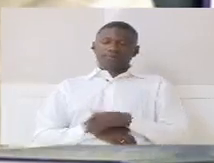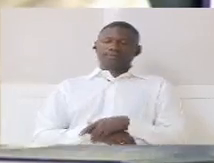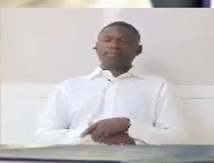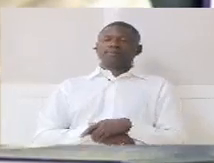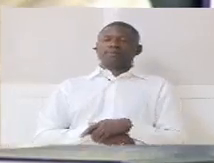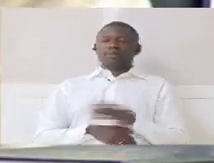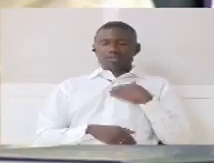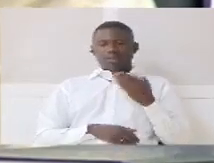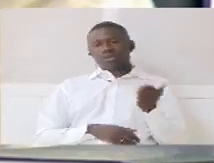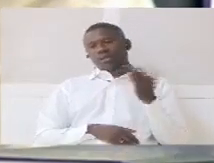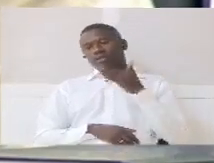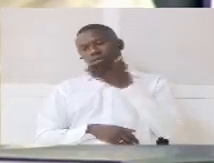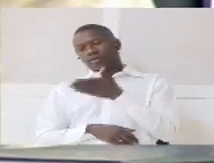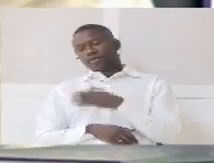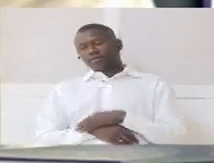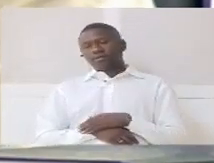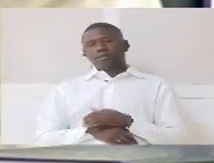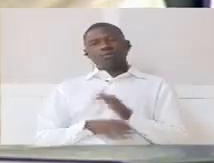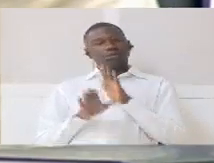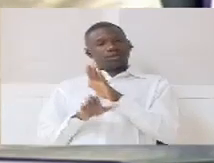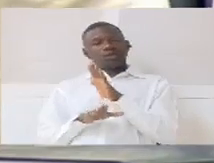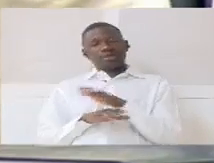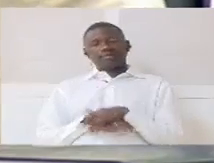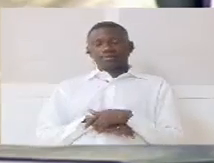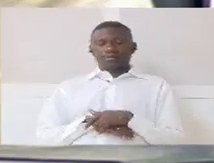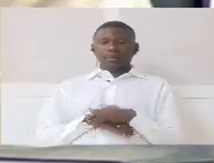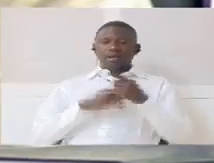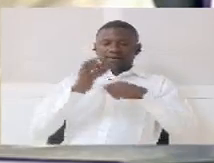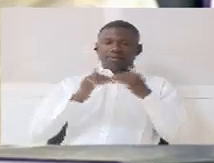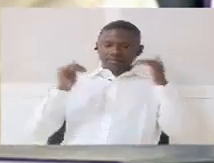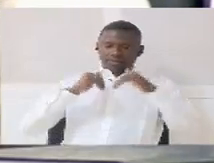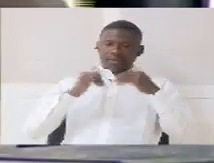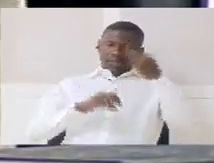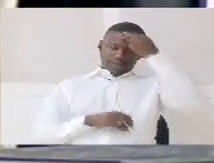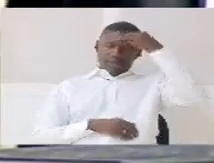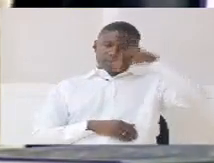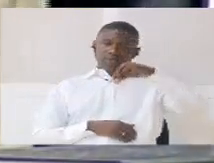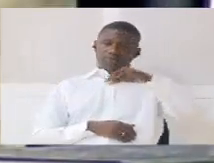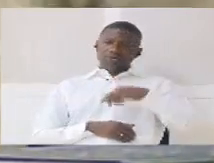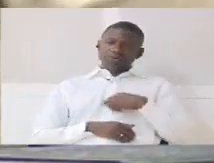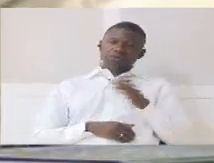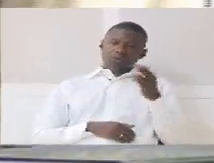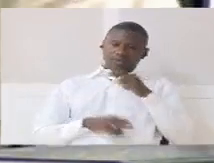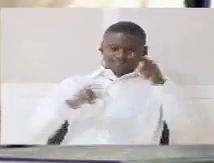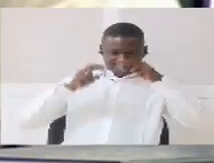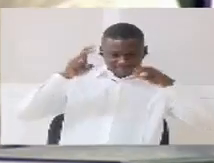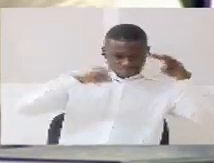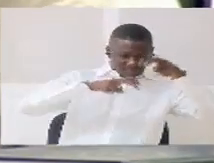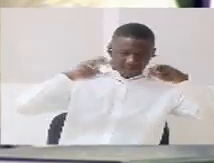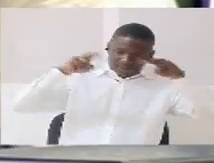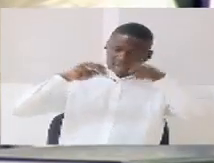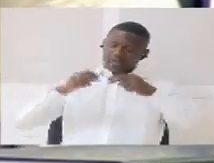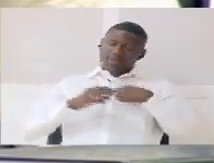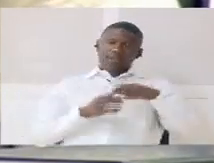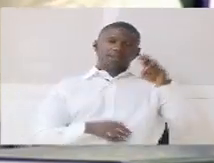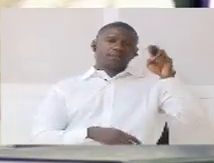Natananje. I came there. Mbije. I was there. I brought a meeting at headquarters. After their meeting at headquarters, general search in the remand. They said they are